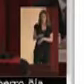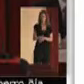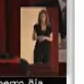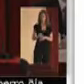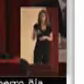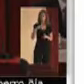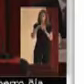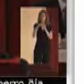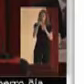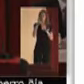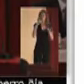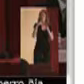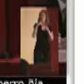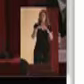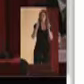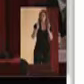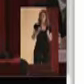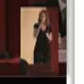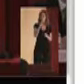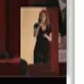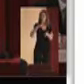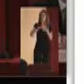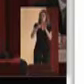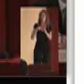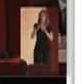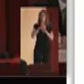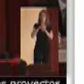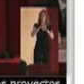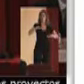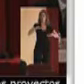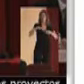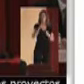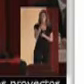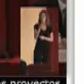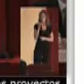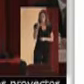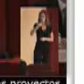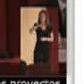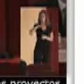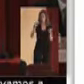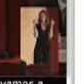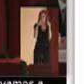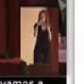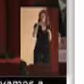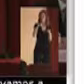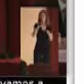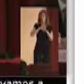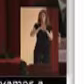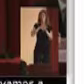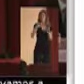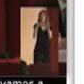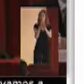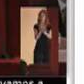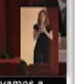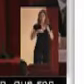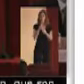State of the art is such that there's so many projects on orientation and mobility. We will be